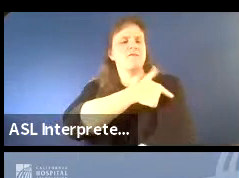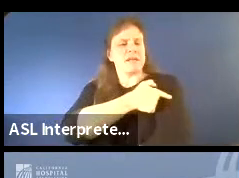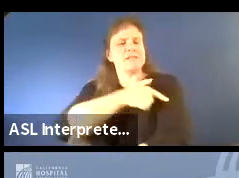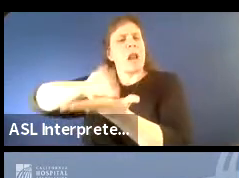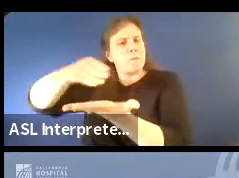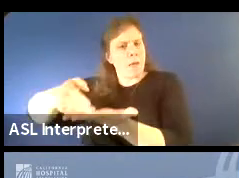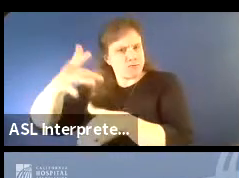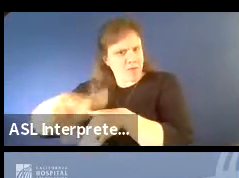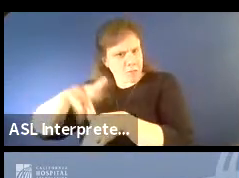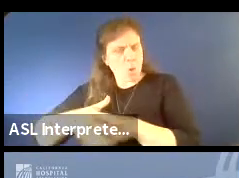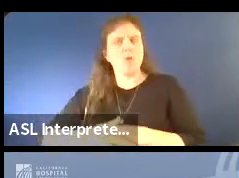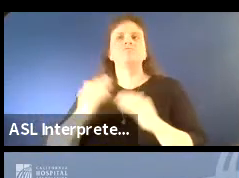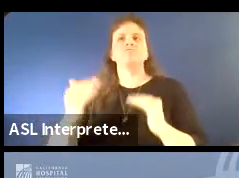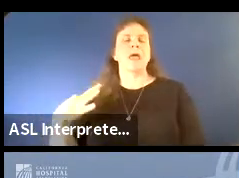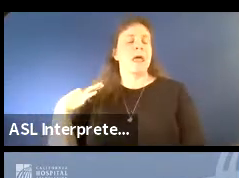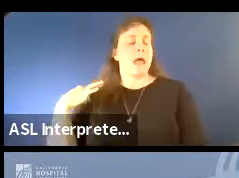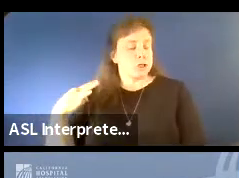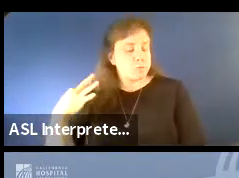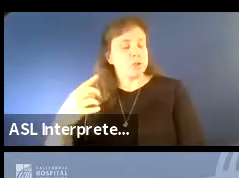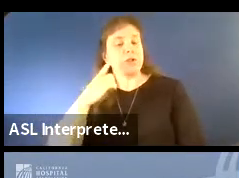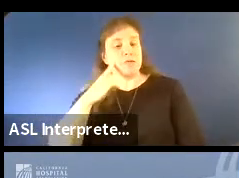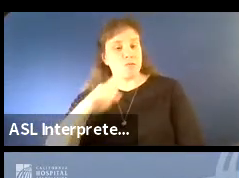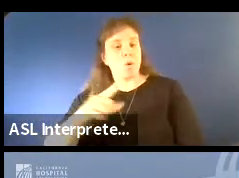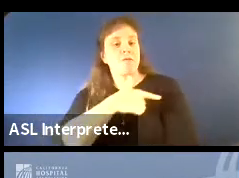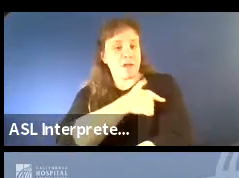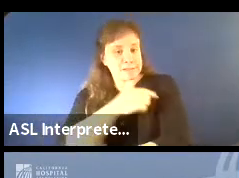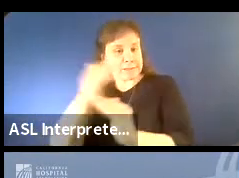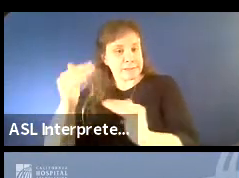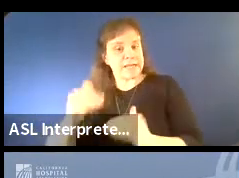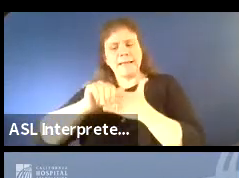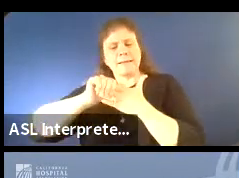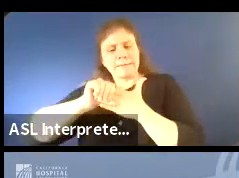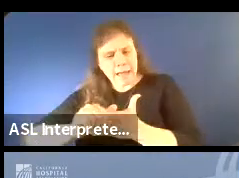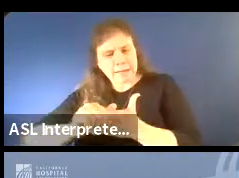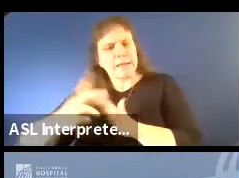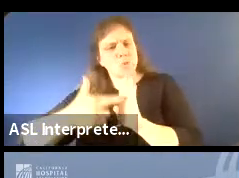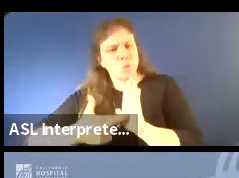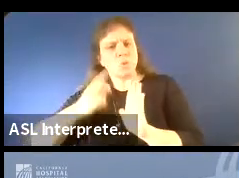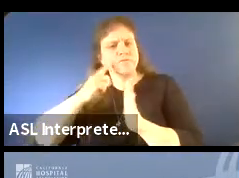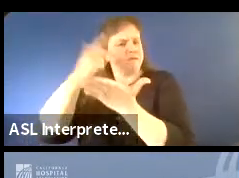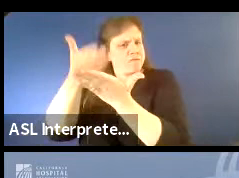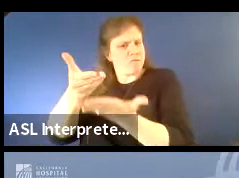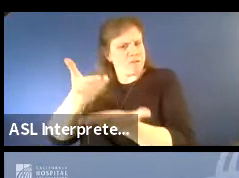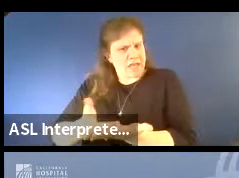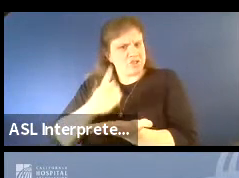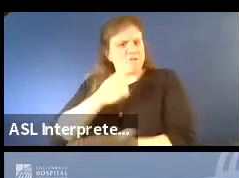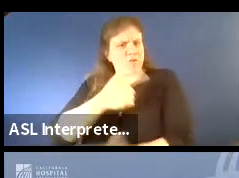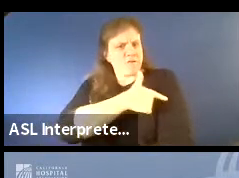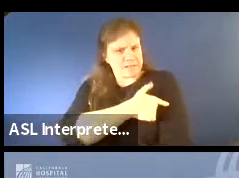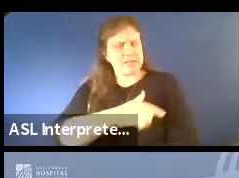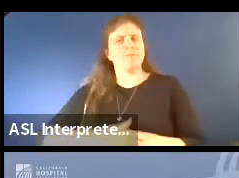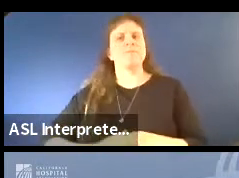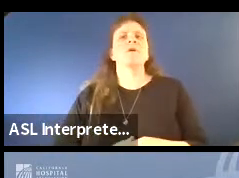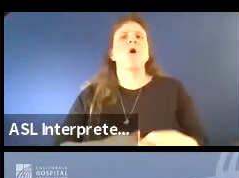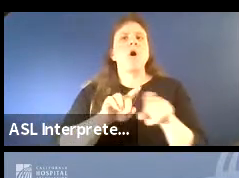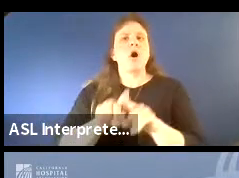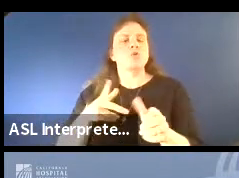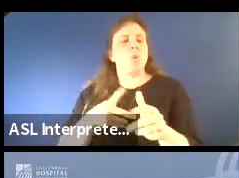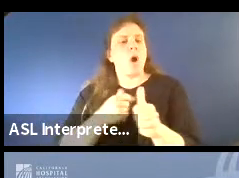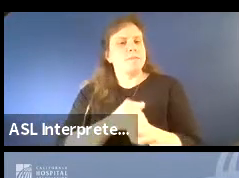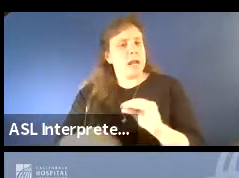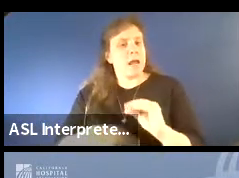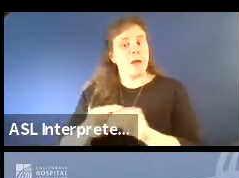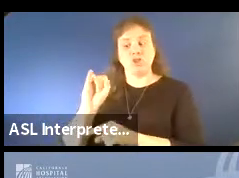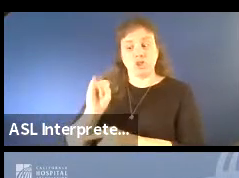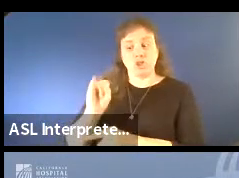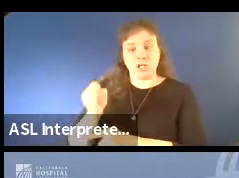eligibility for vaccines, and guidelines for vaccine verification. We'll get an update about that Johnson